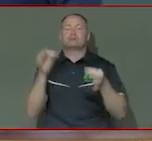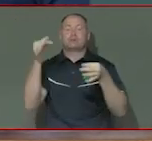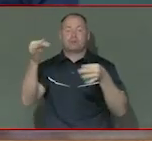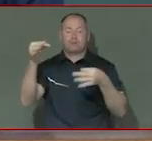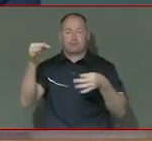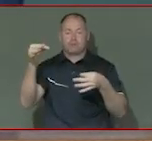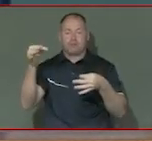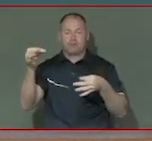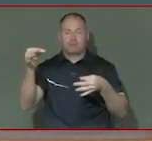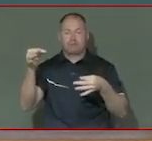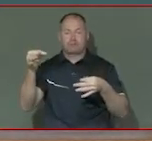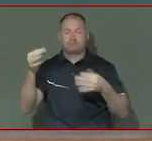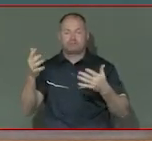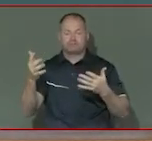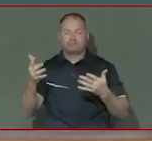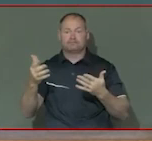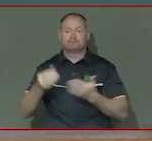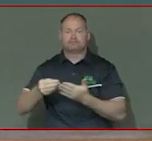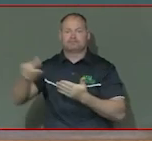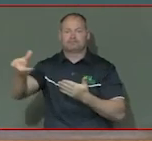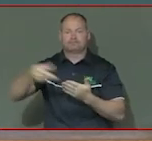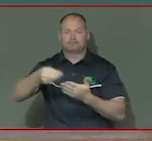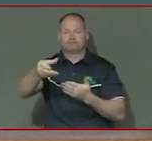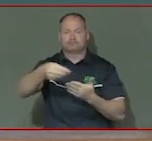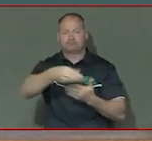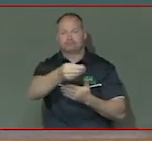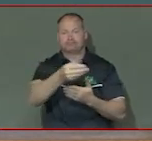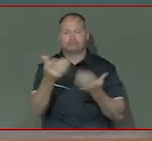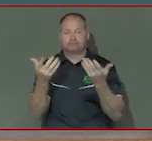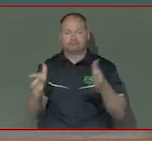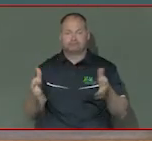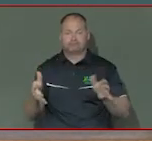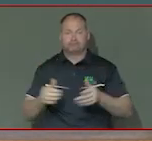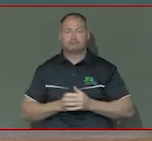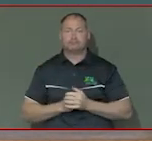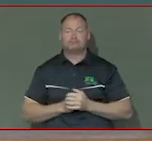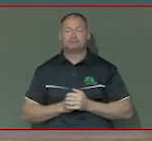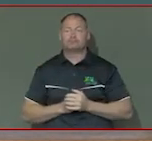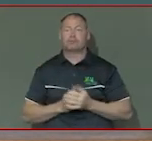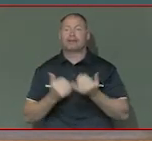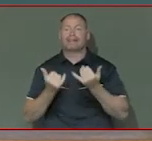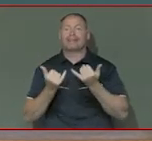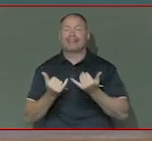Now, the biggest mistake most learners make when they